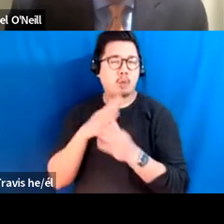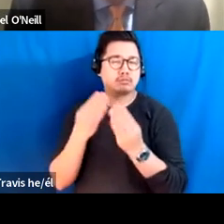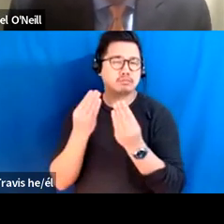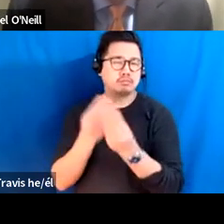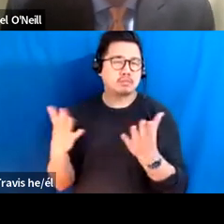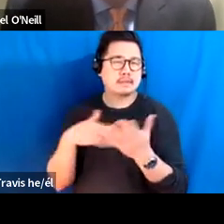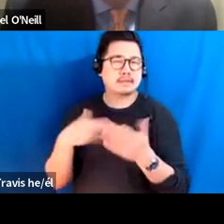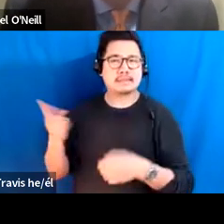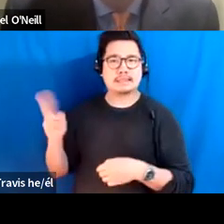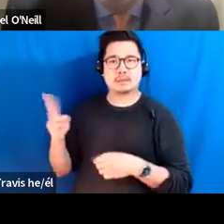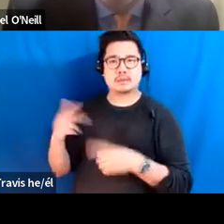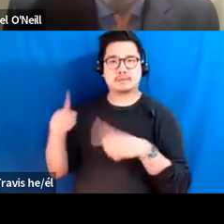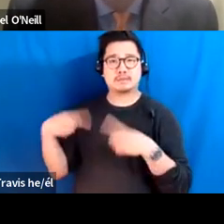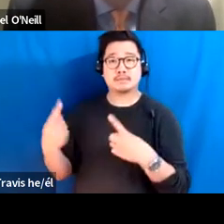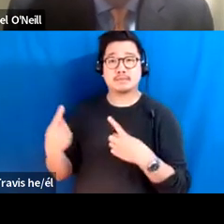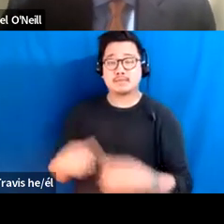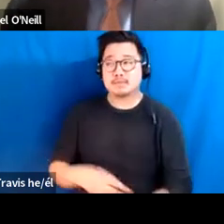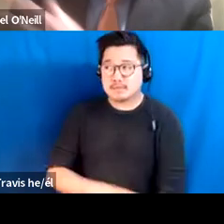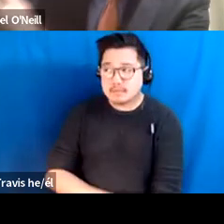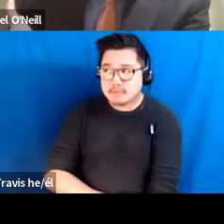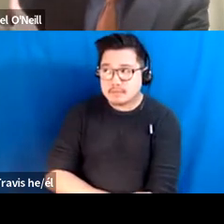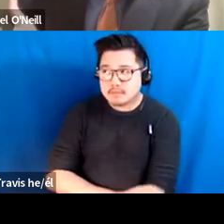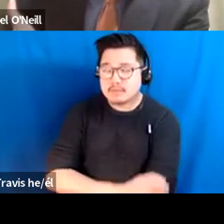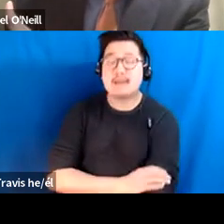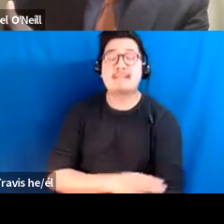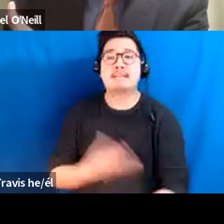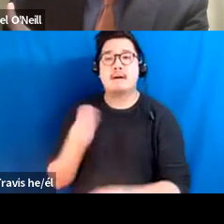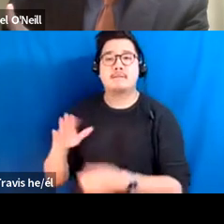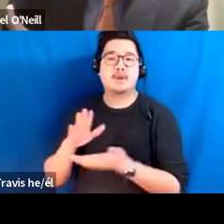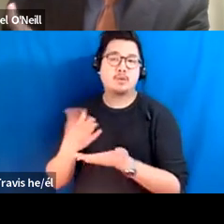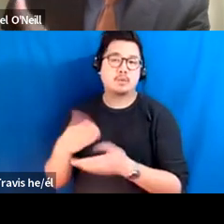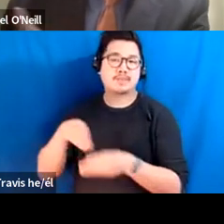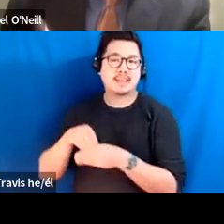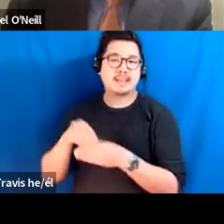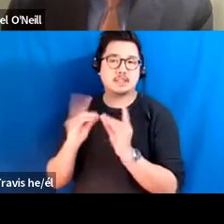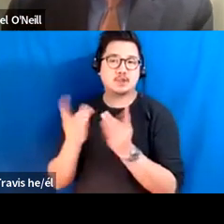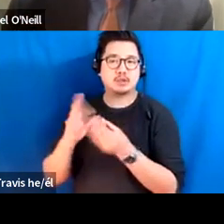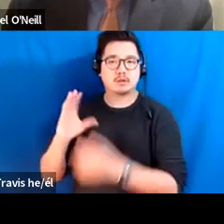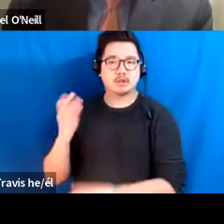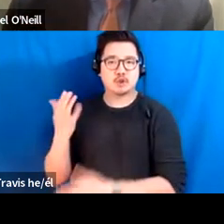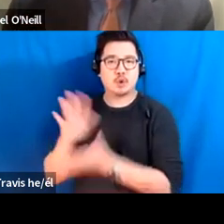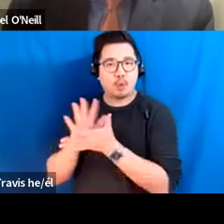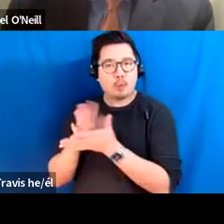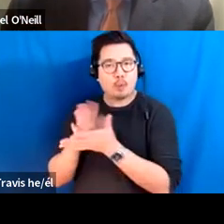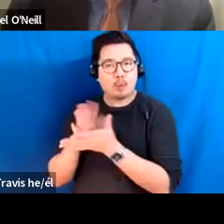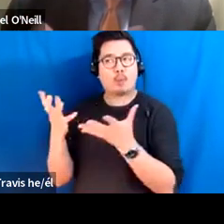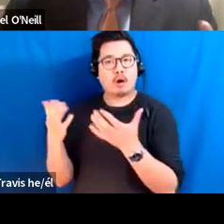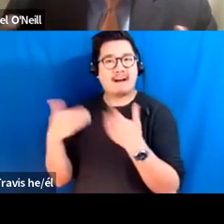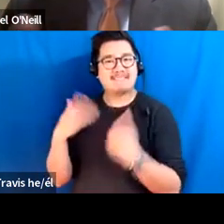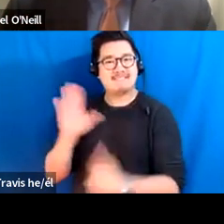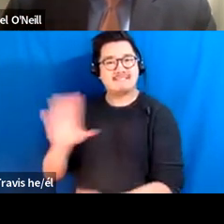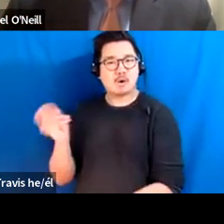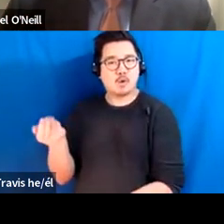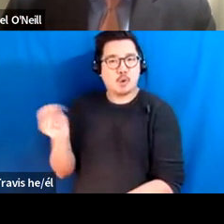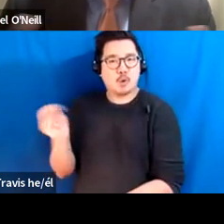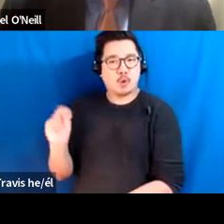this several of our industry charters in particular want to have their own code of conduct and they finally heard loud and clear from this committee that this